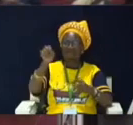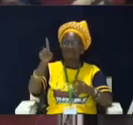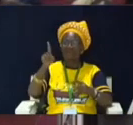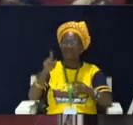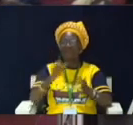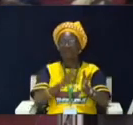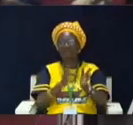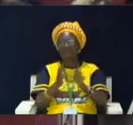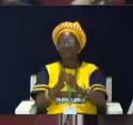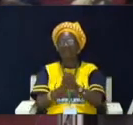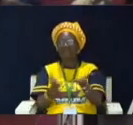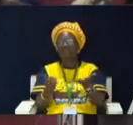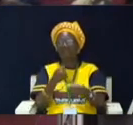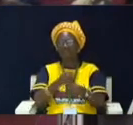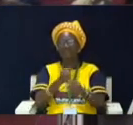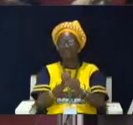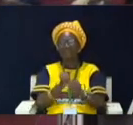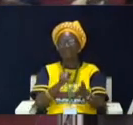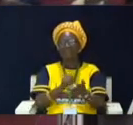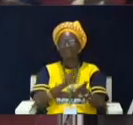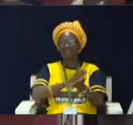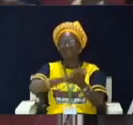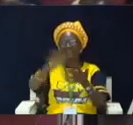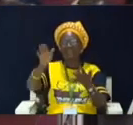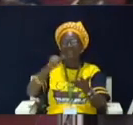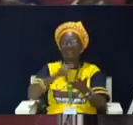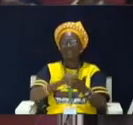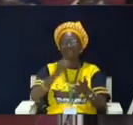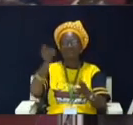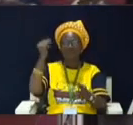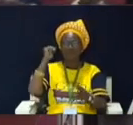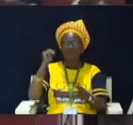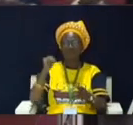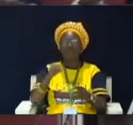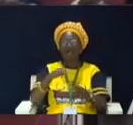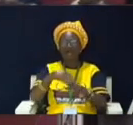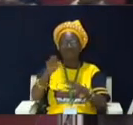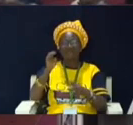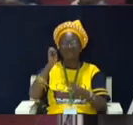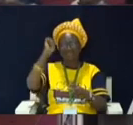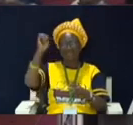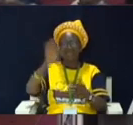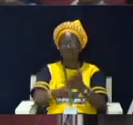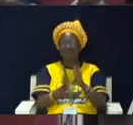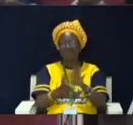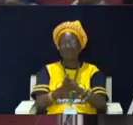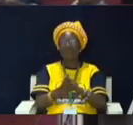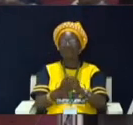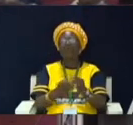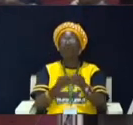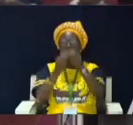it clear. It was after he became obedient unto death